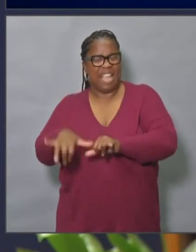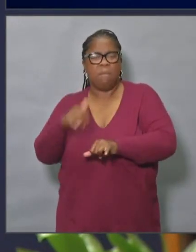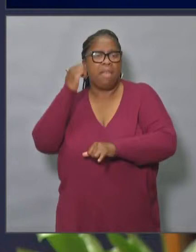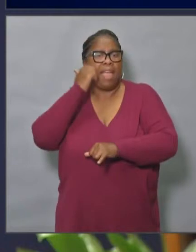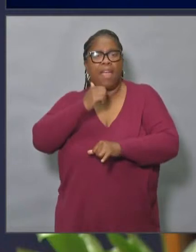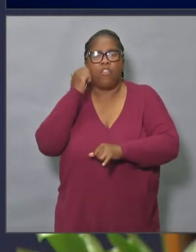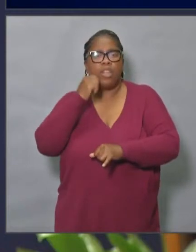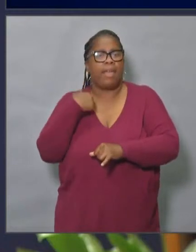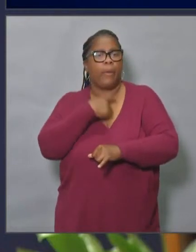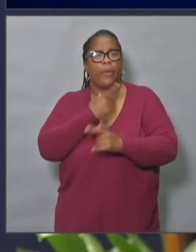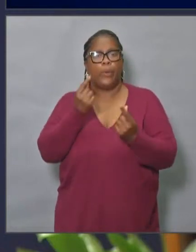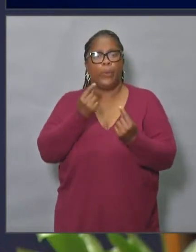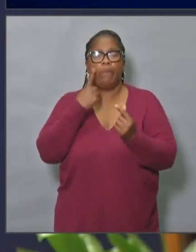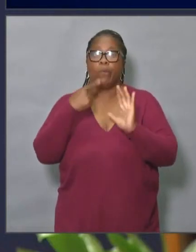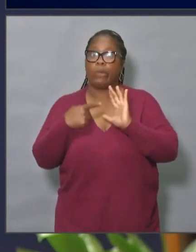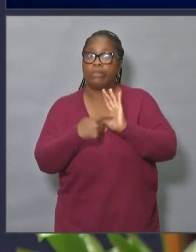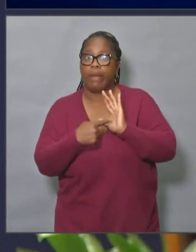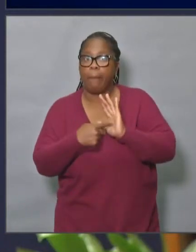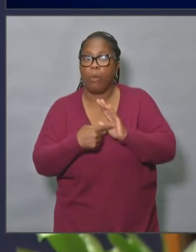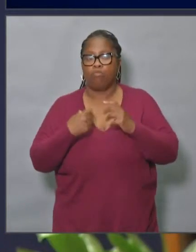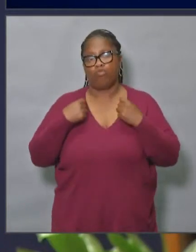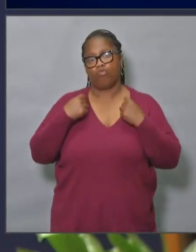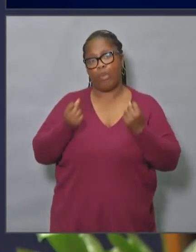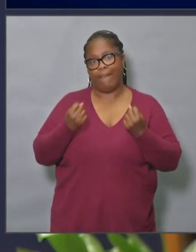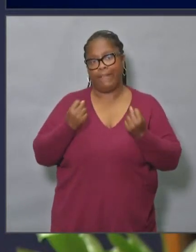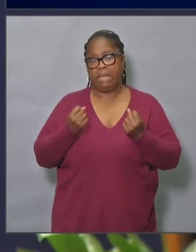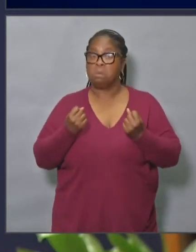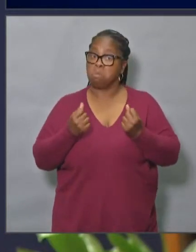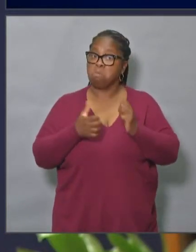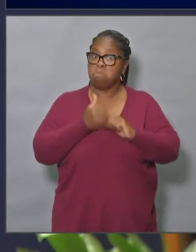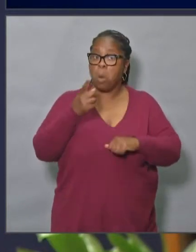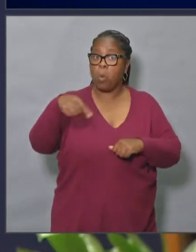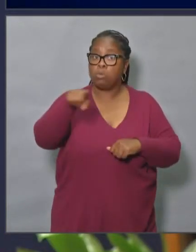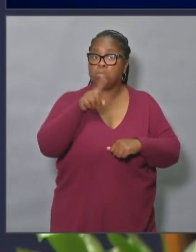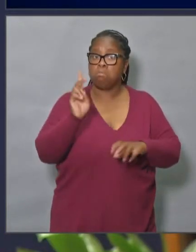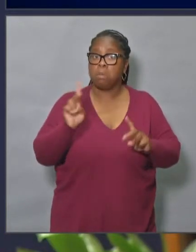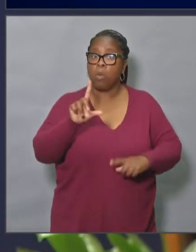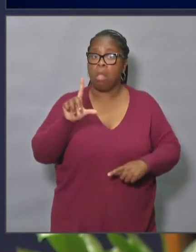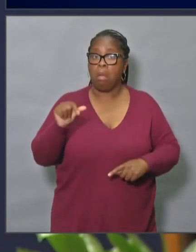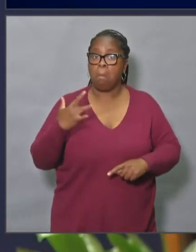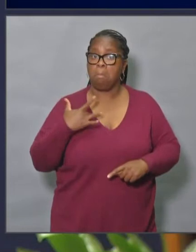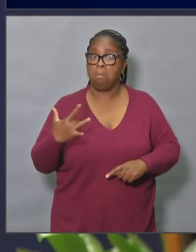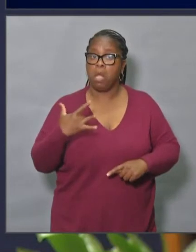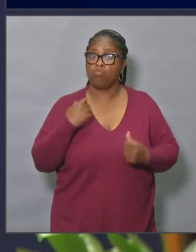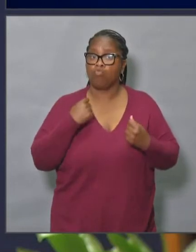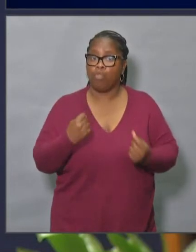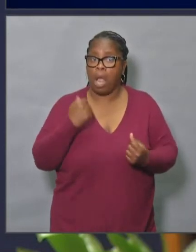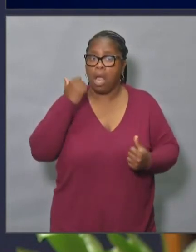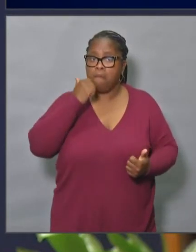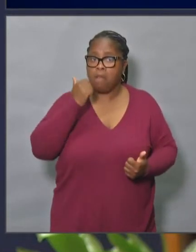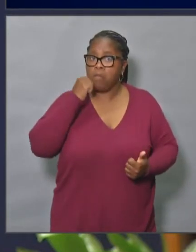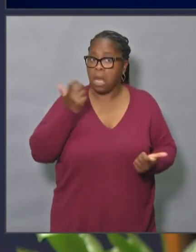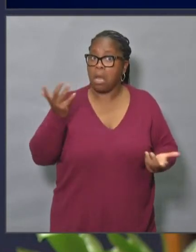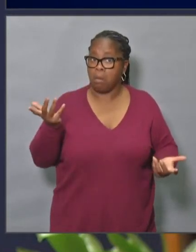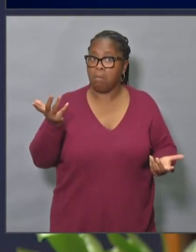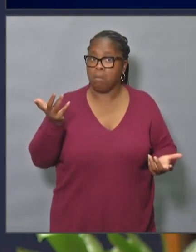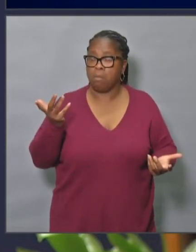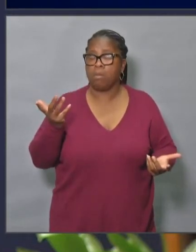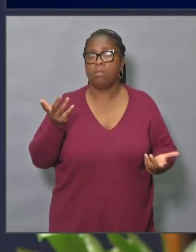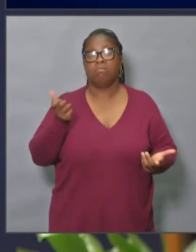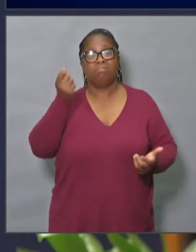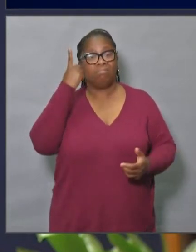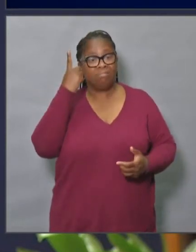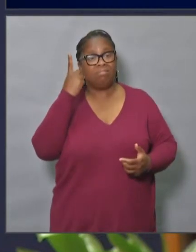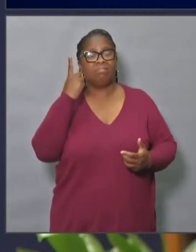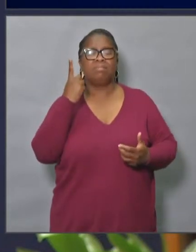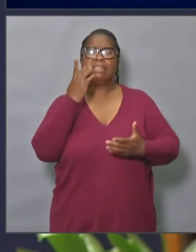life. Take driving, for example, something that most people in Los Angeles do on every single day of their lives. There have